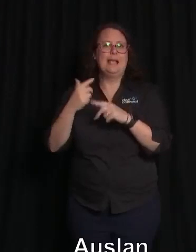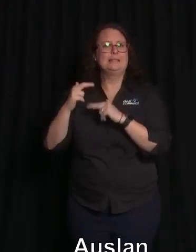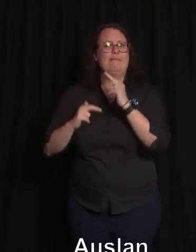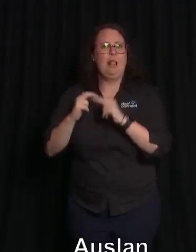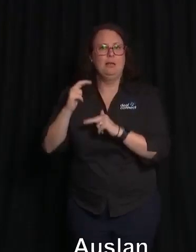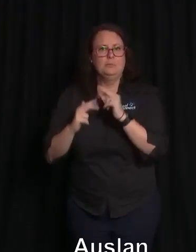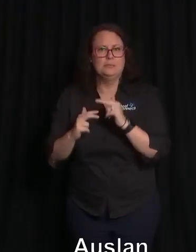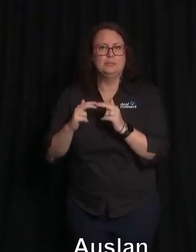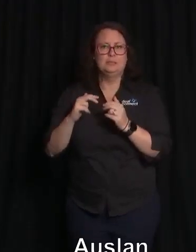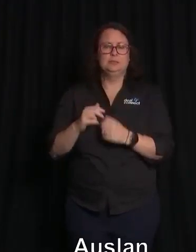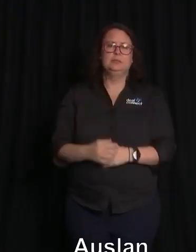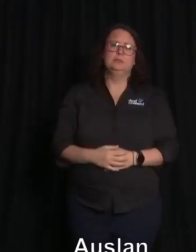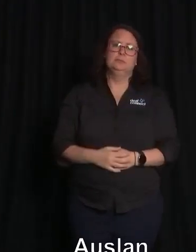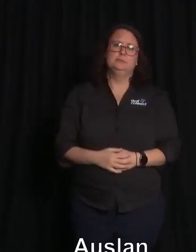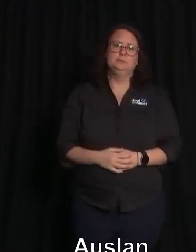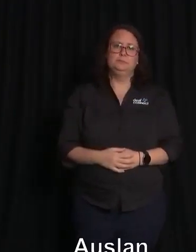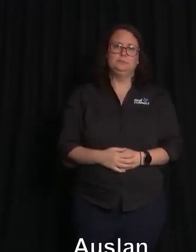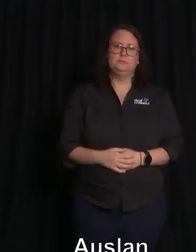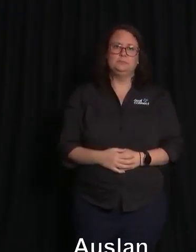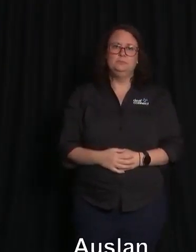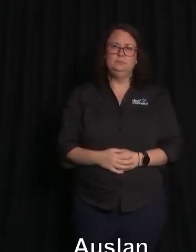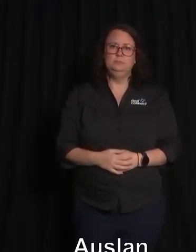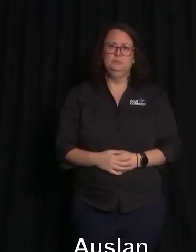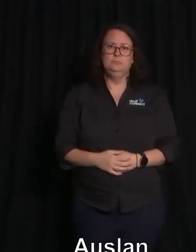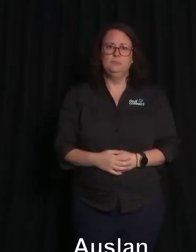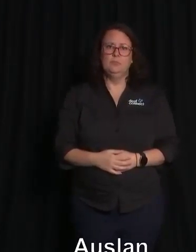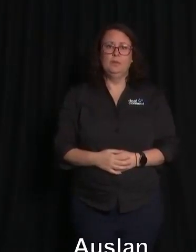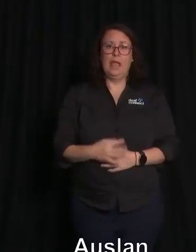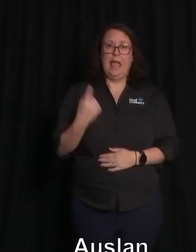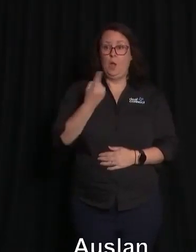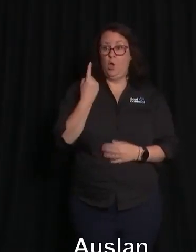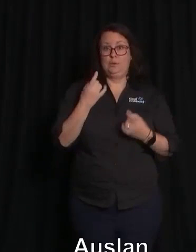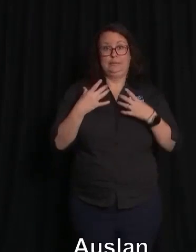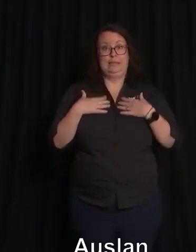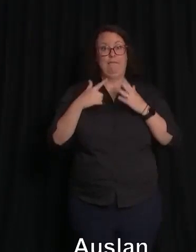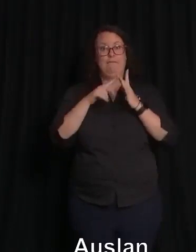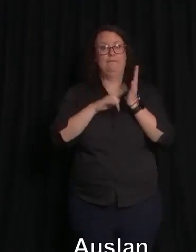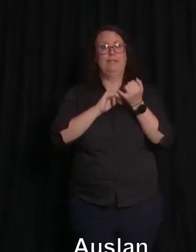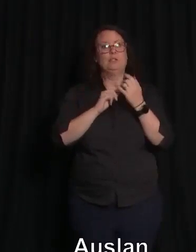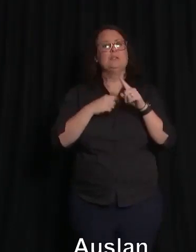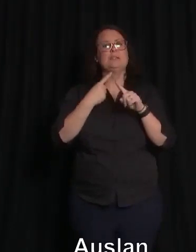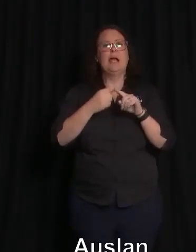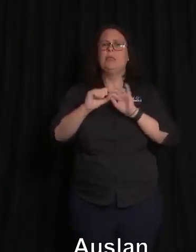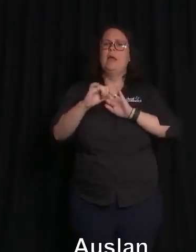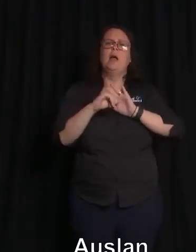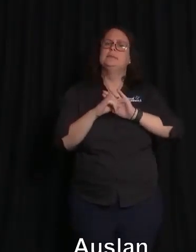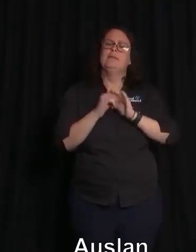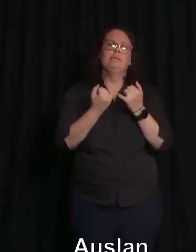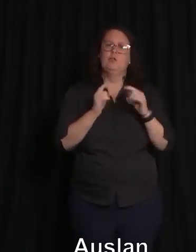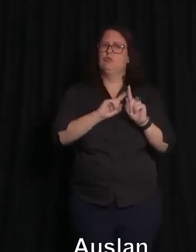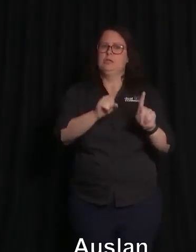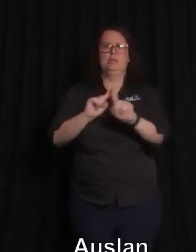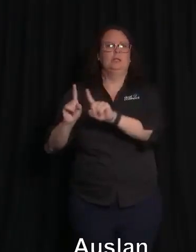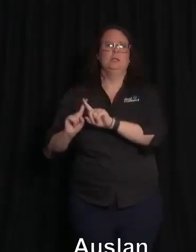development. And the population is incredibly diverse when it comes to identity as well. So we